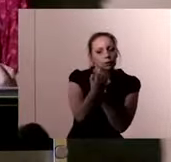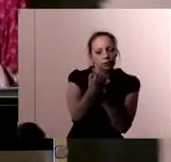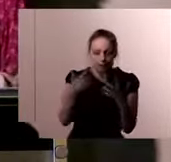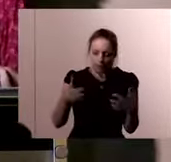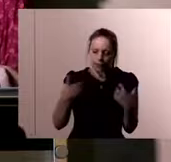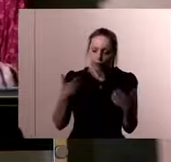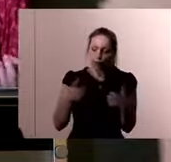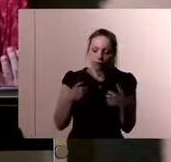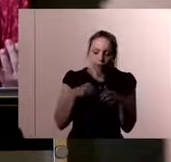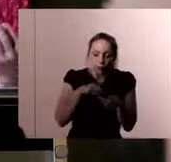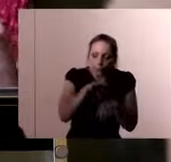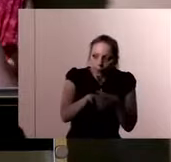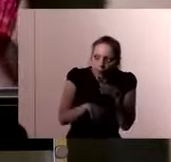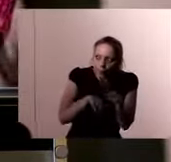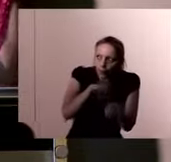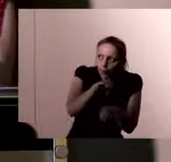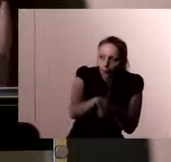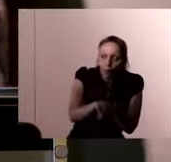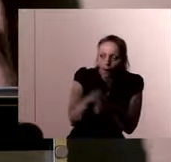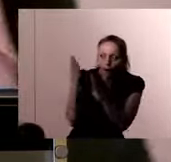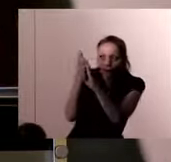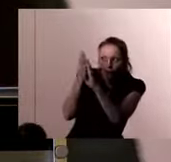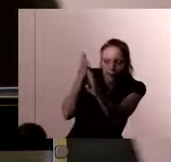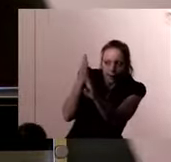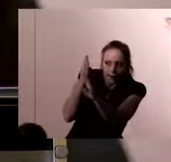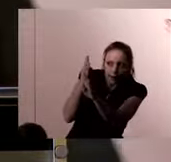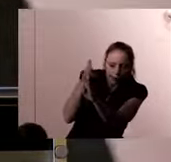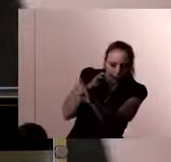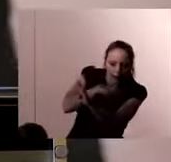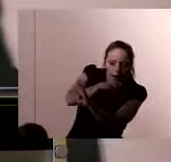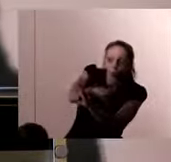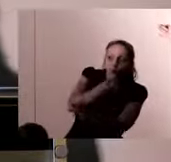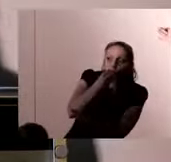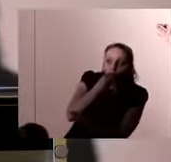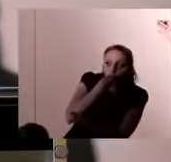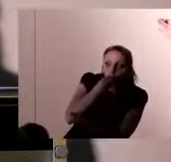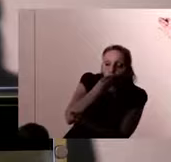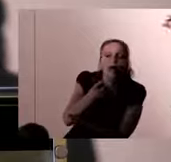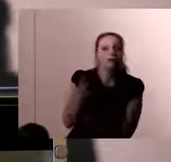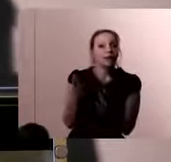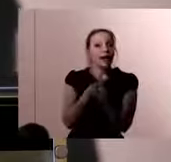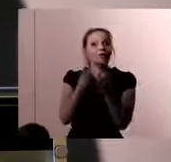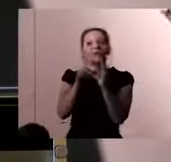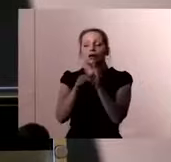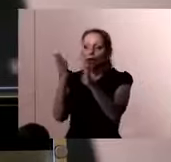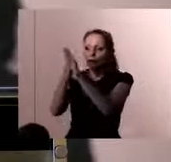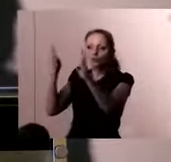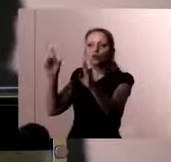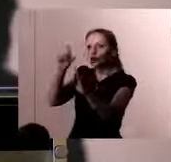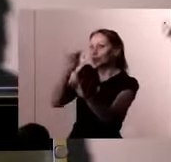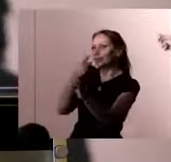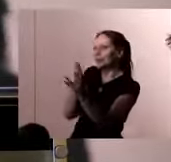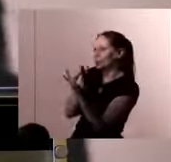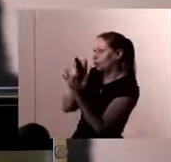approach the food unseen. And there were other situations where there was a barrier, but it was translucent. So you could still